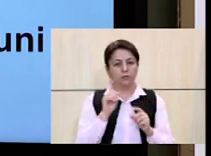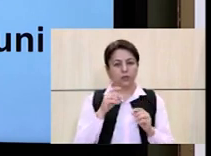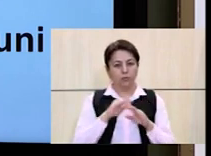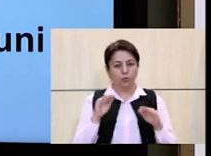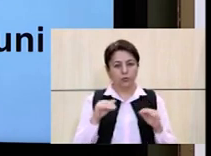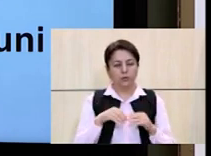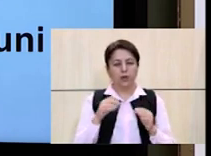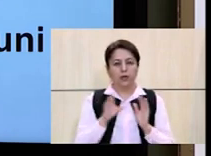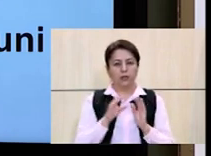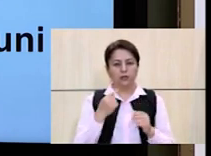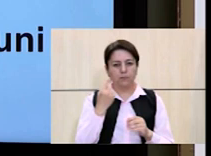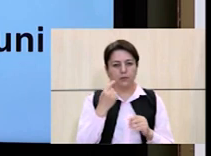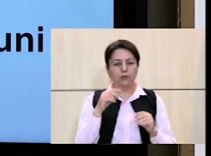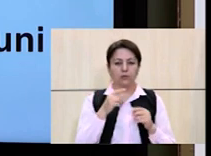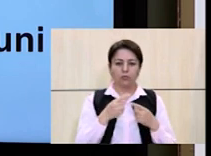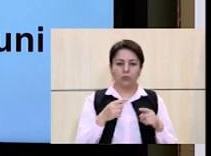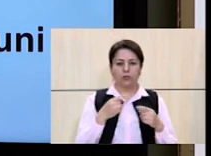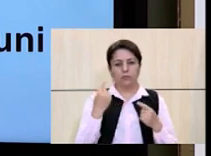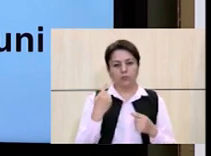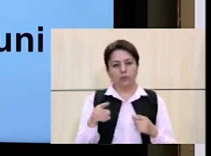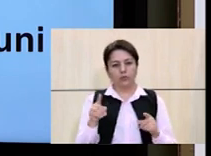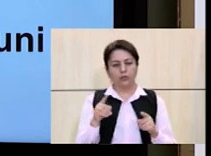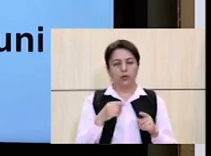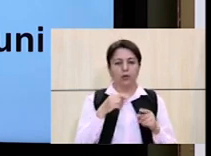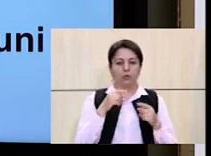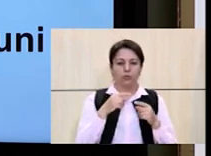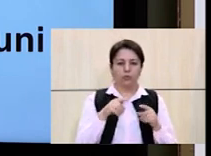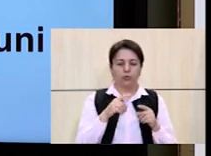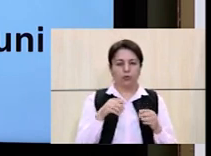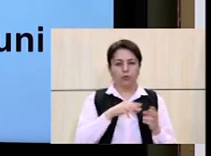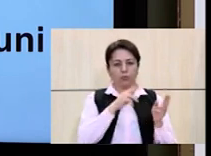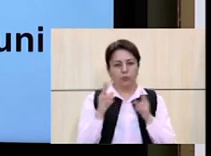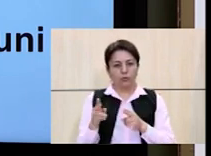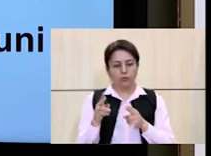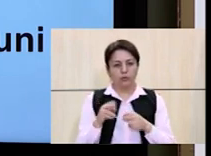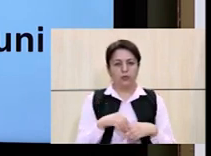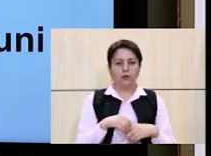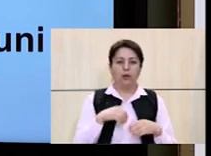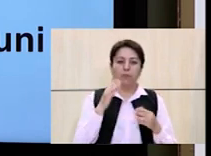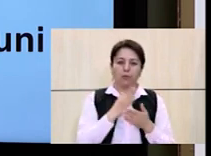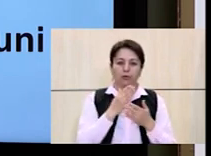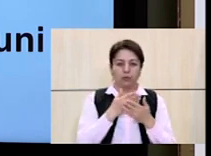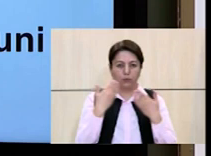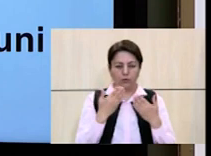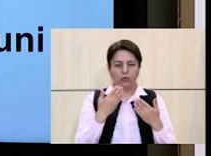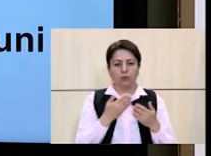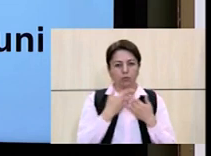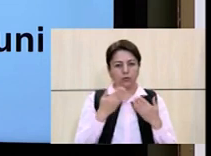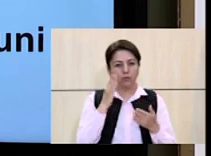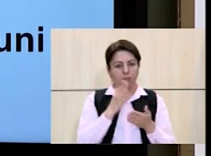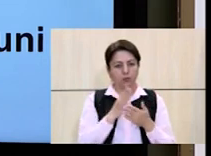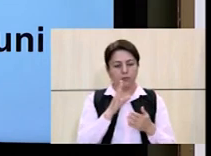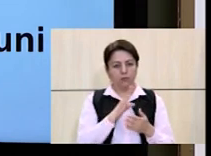Demak, energiya bir turdan boshqa turga o'tishi, u bordan yo'q bo'lmasligi yoki yo'qdan bor bo'lmasligi